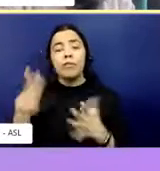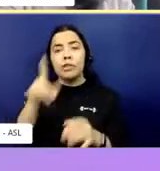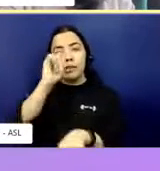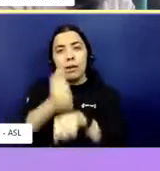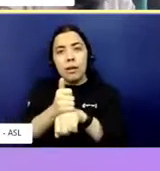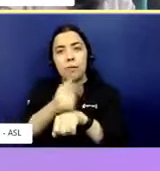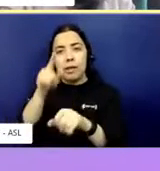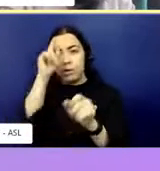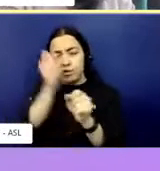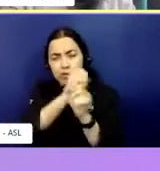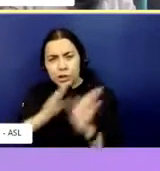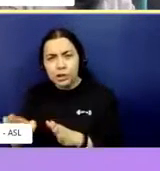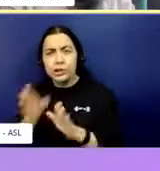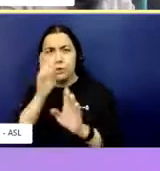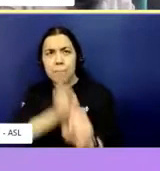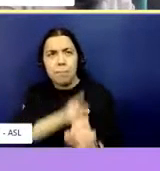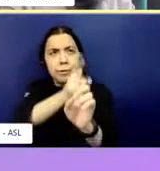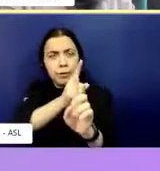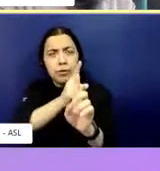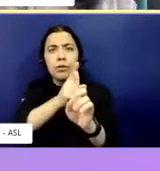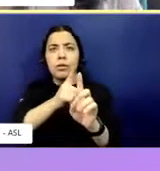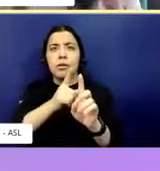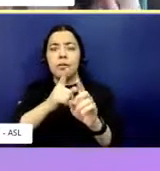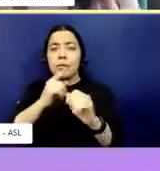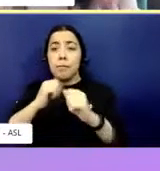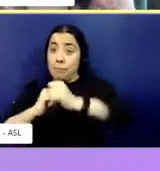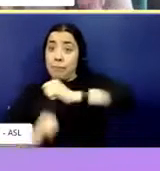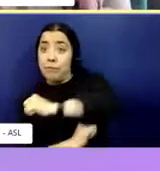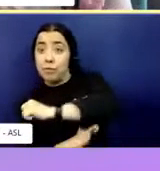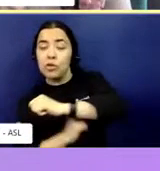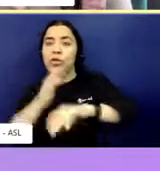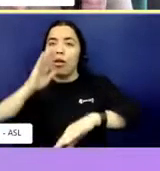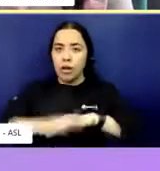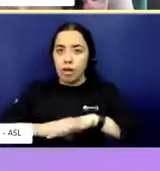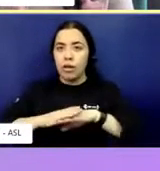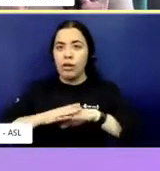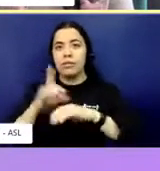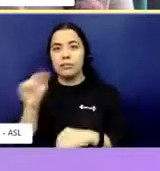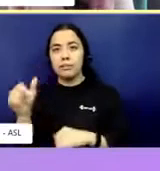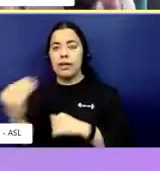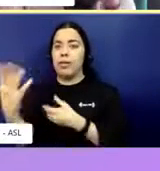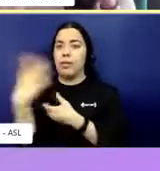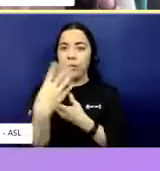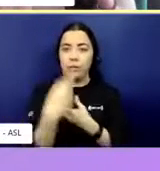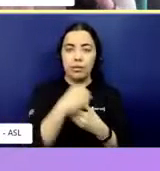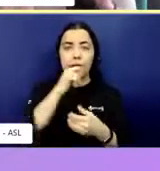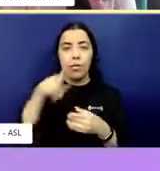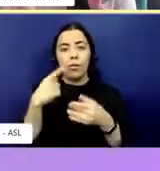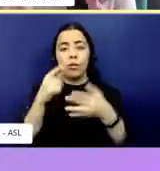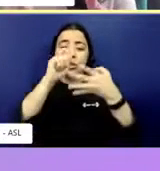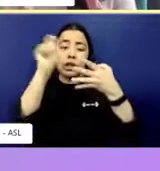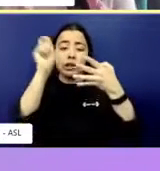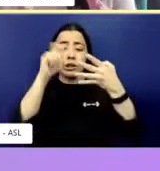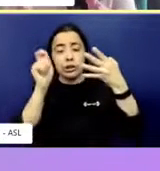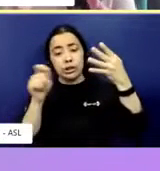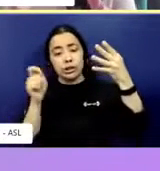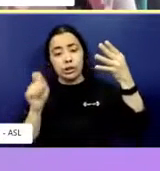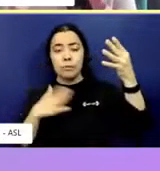pillars based on disability inclusion, and you're not just looking at your checklist in front of you of